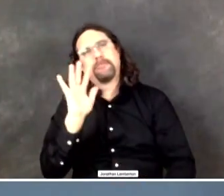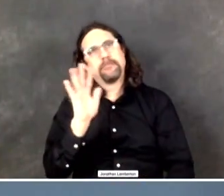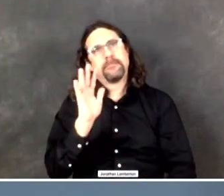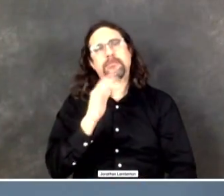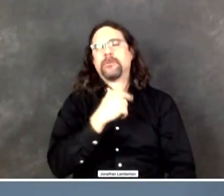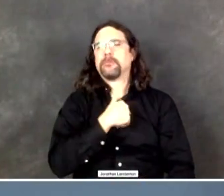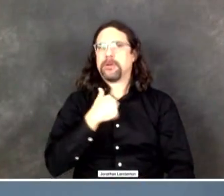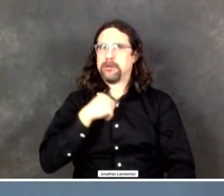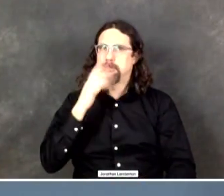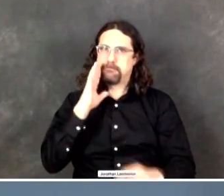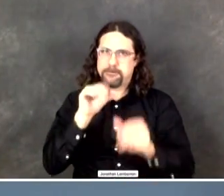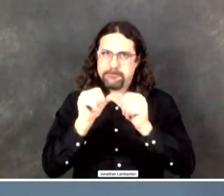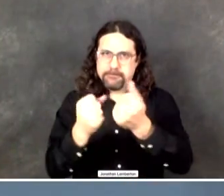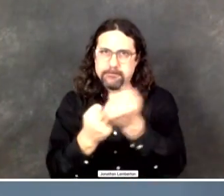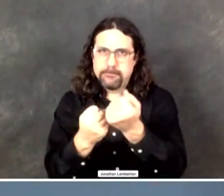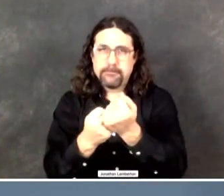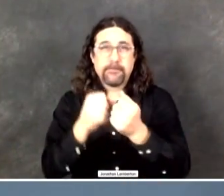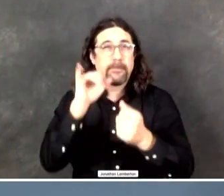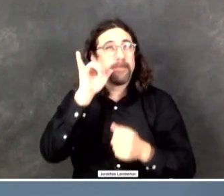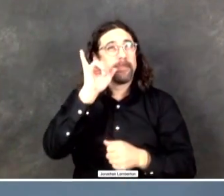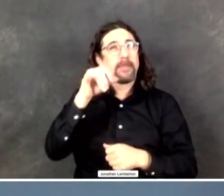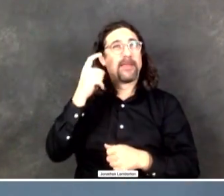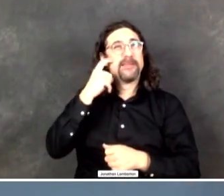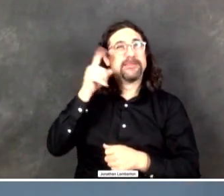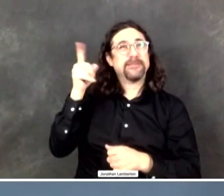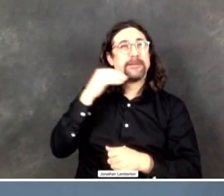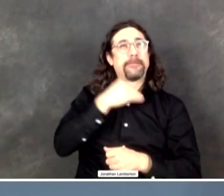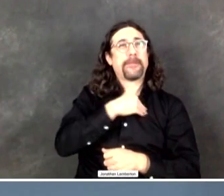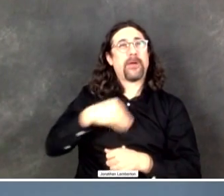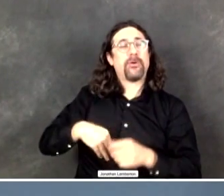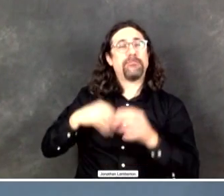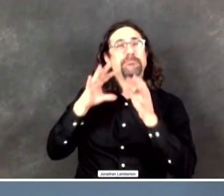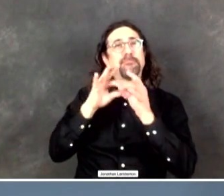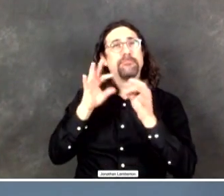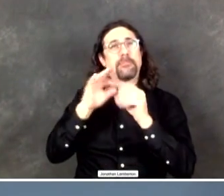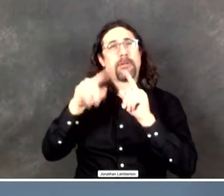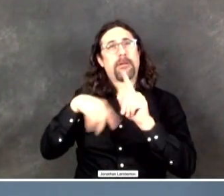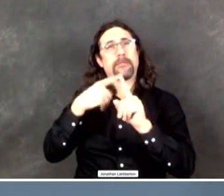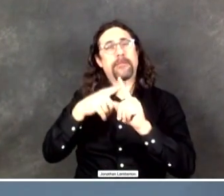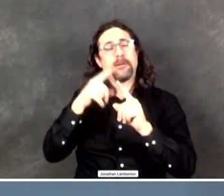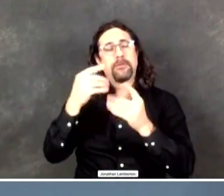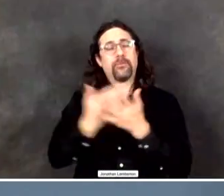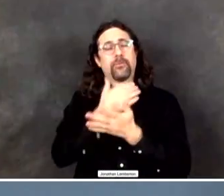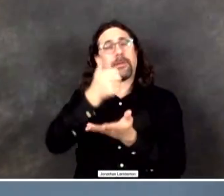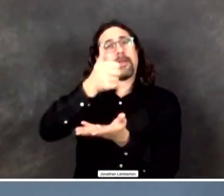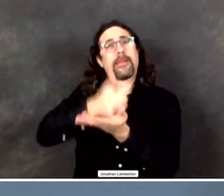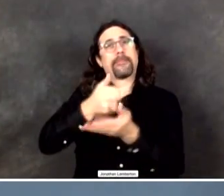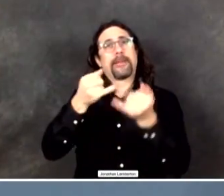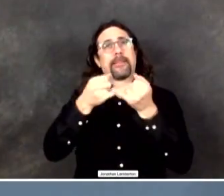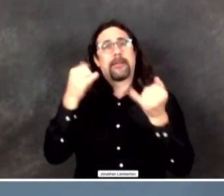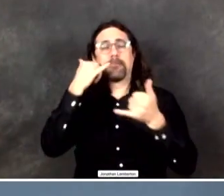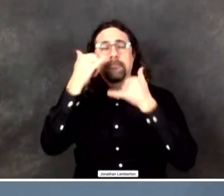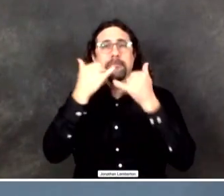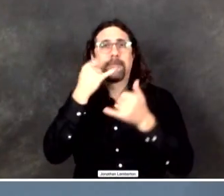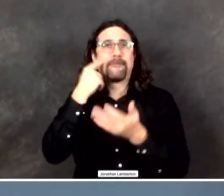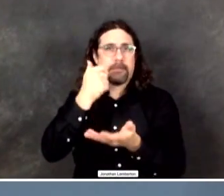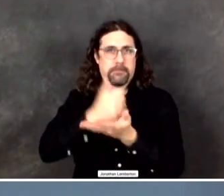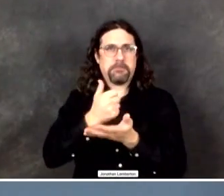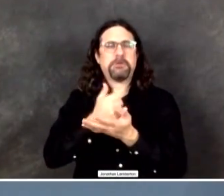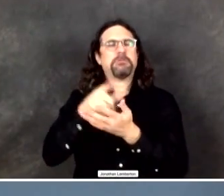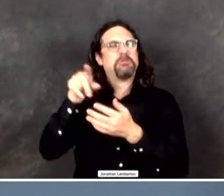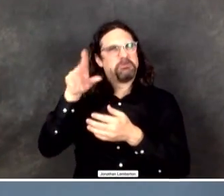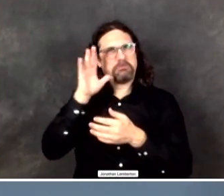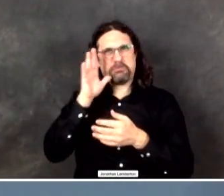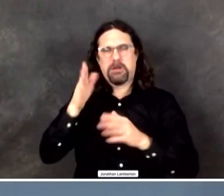us work with the supply chain. We literally, when you think about what is happening around the world, every school